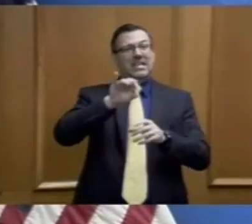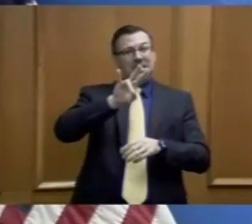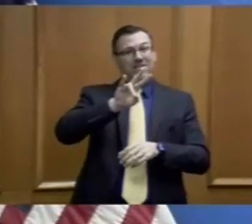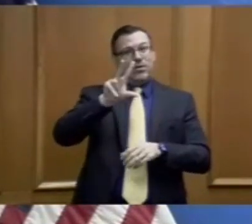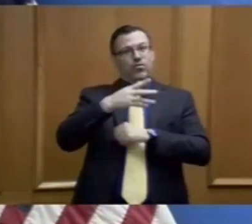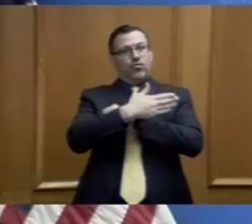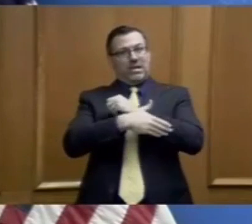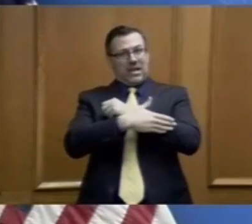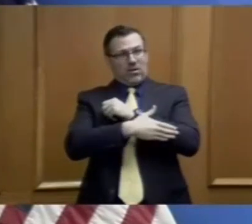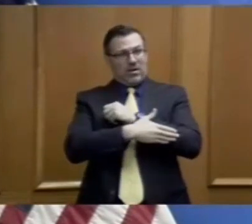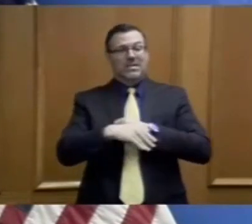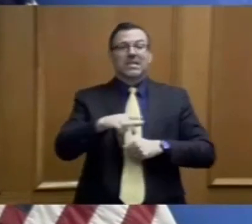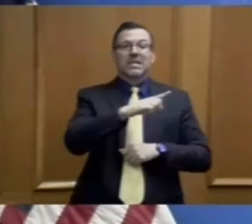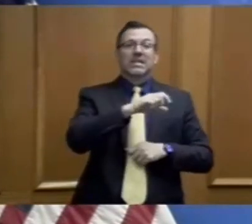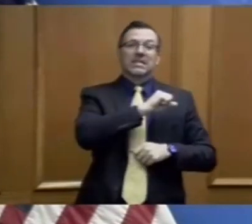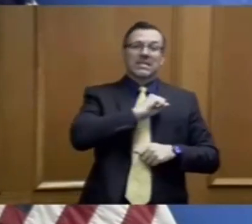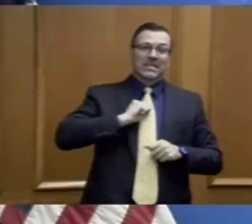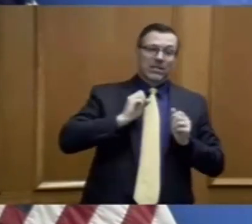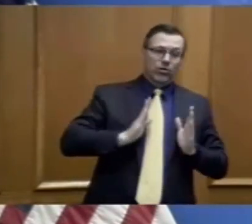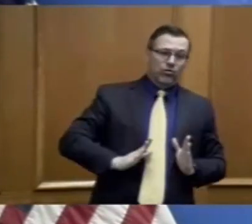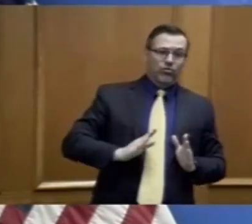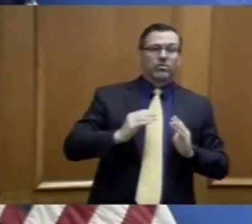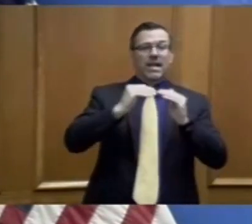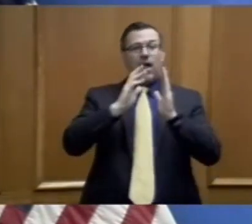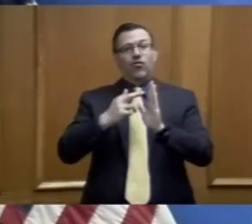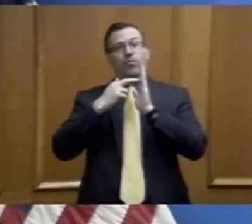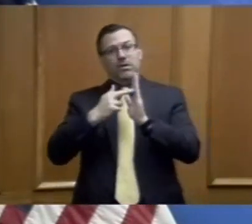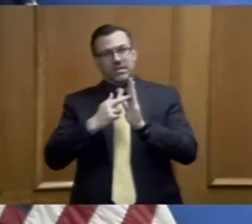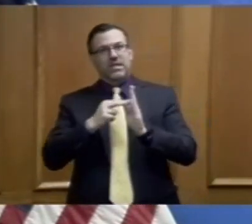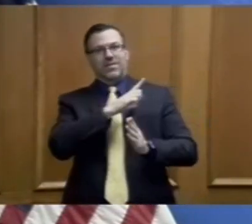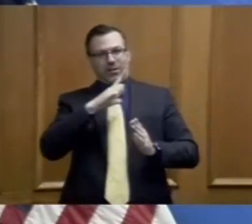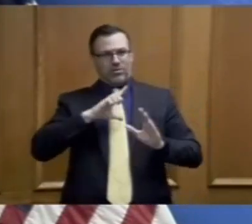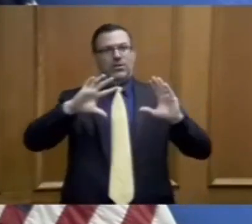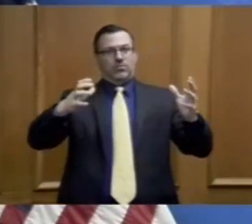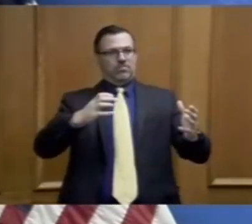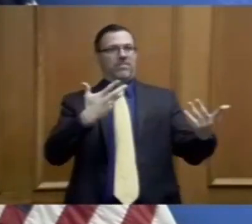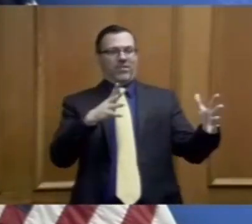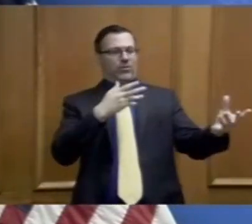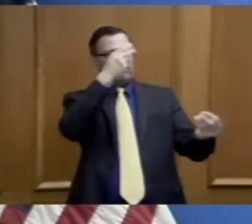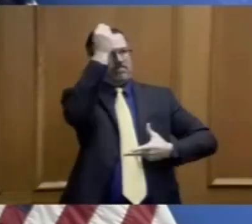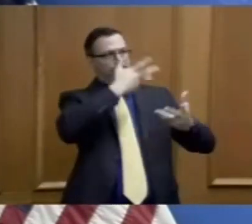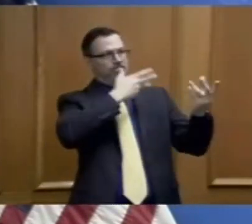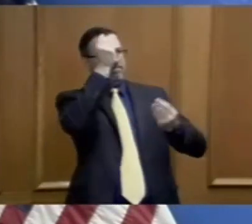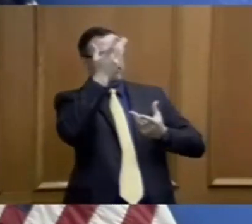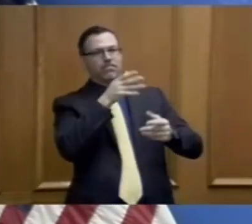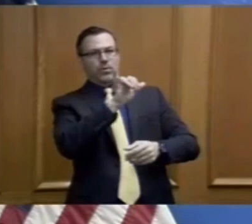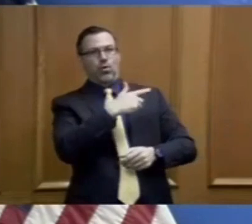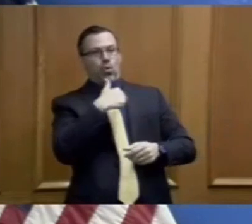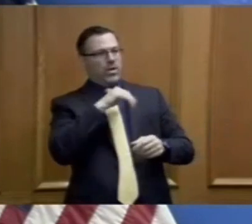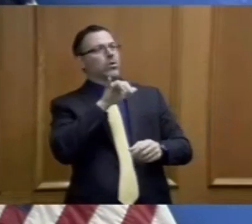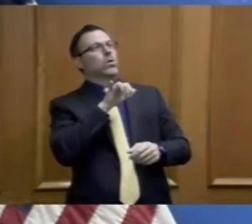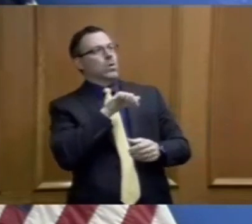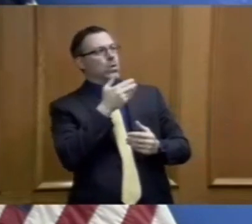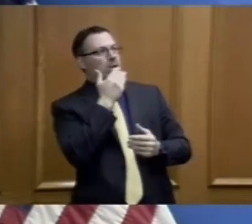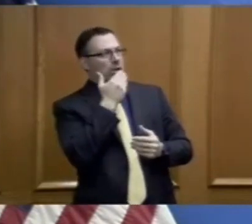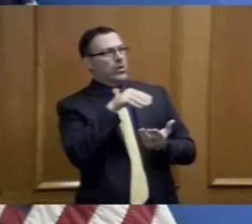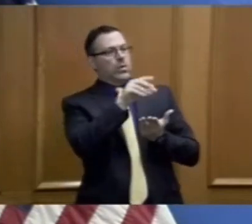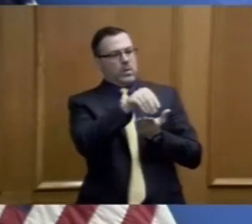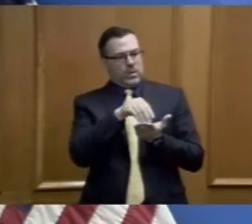legislators' feedback, we've taken this feedback and accounted it in our plans for this phased